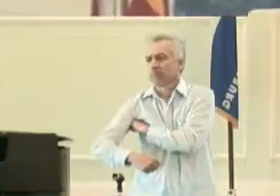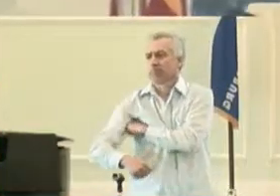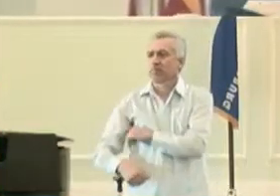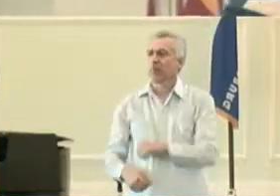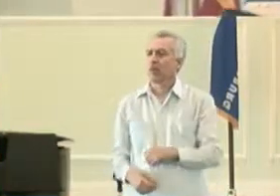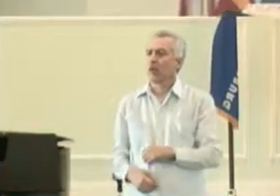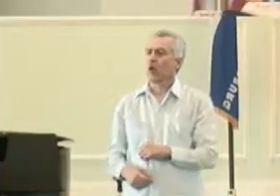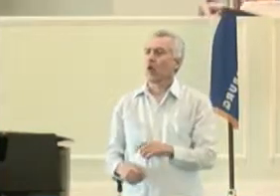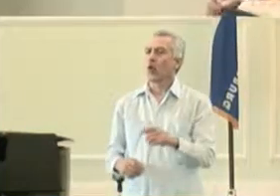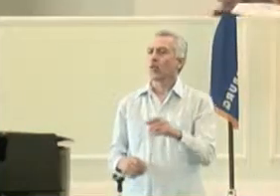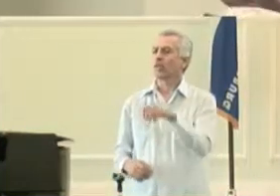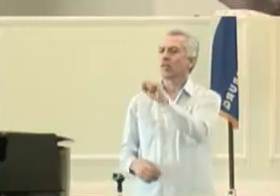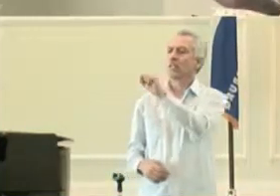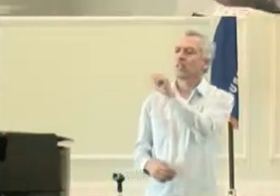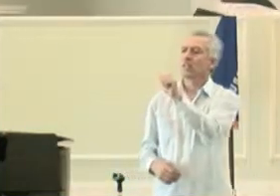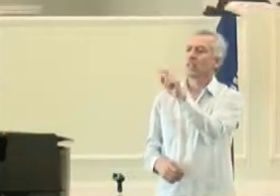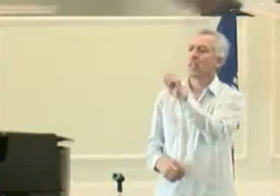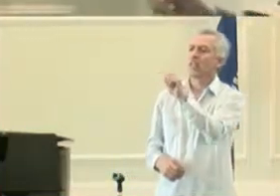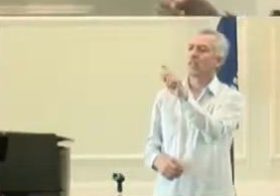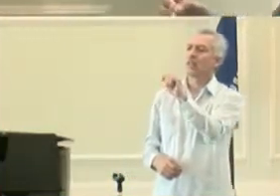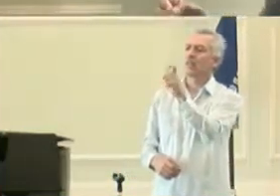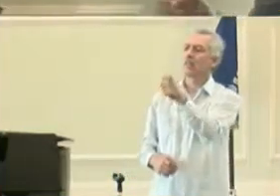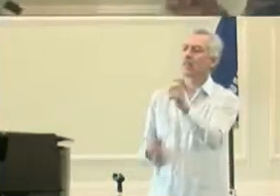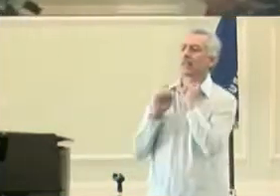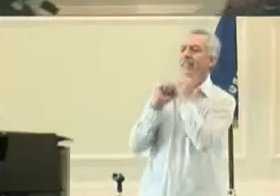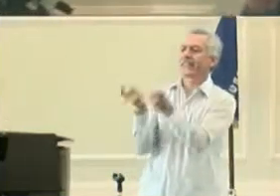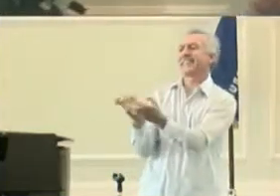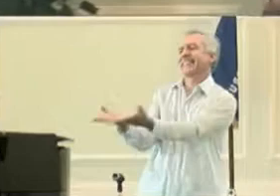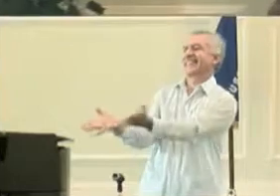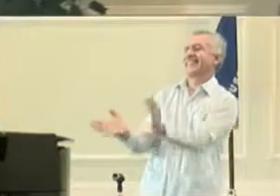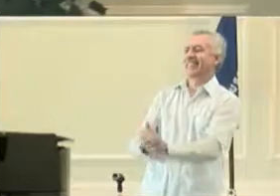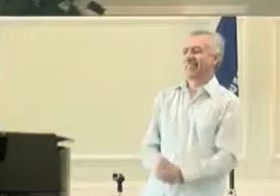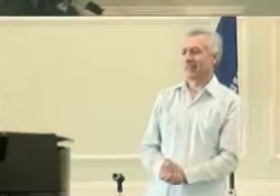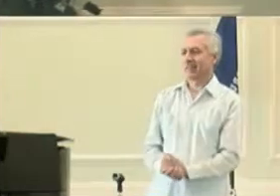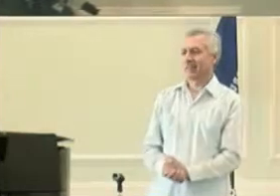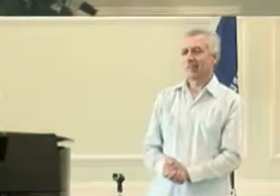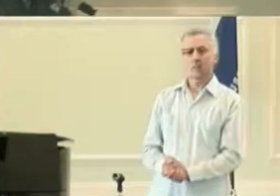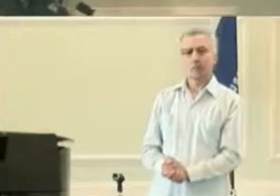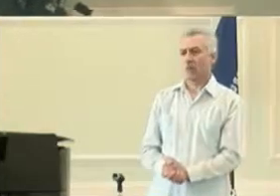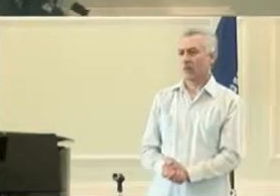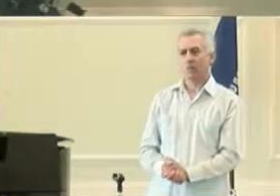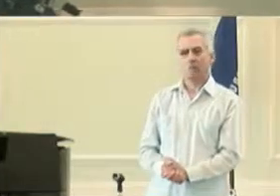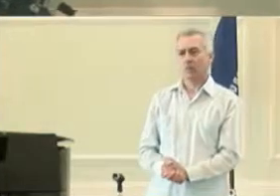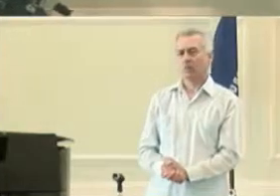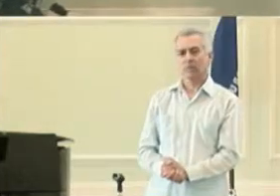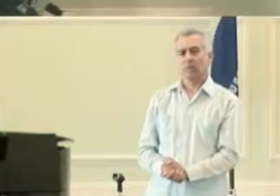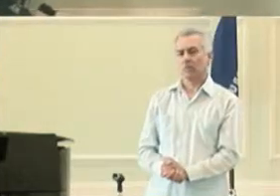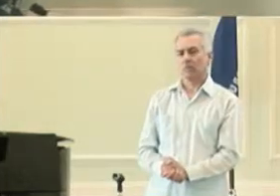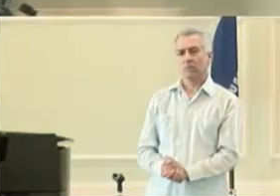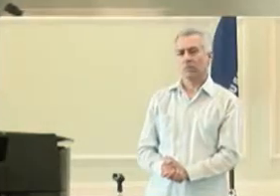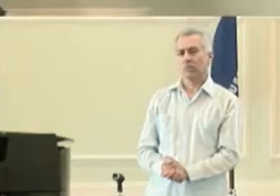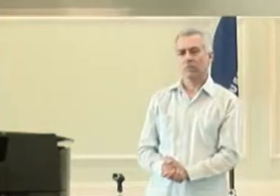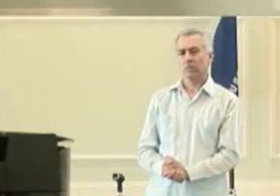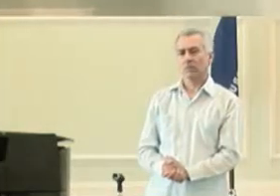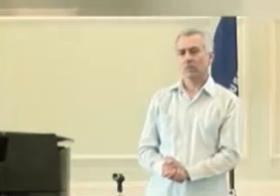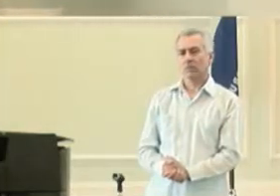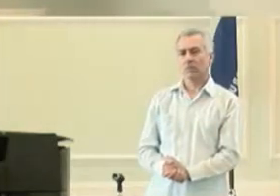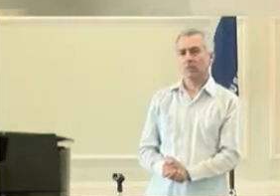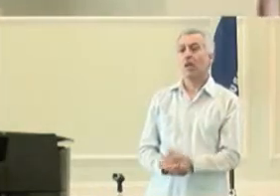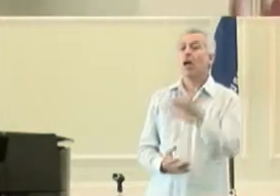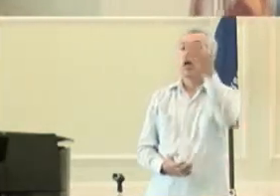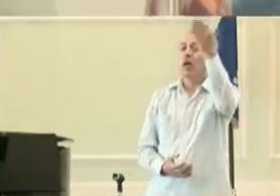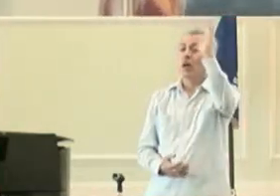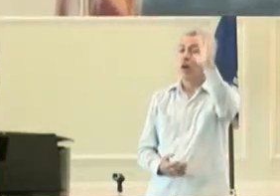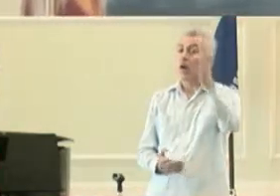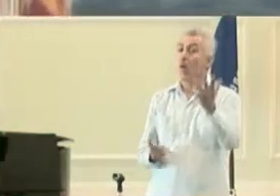life? In other words, do you go to him only when you need something from him? See, God wants us